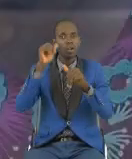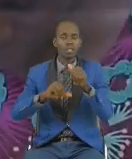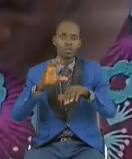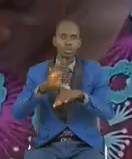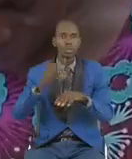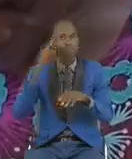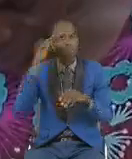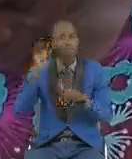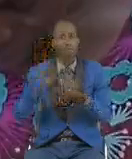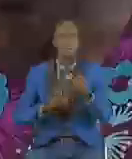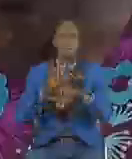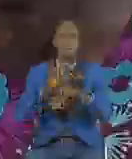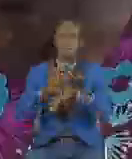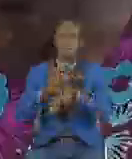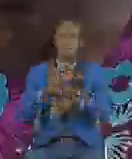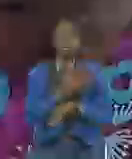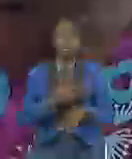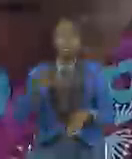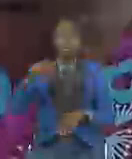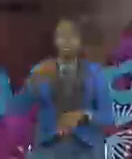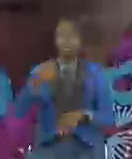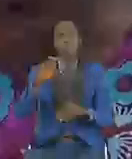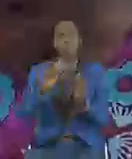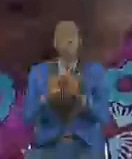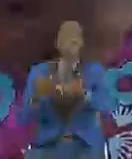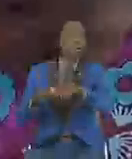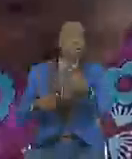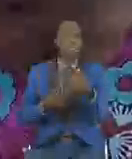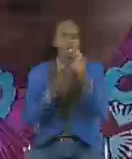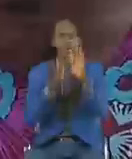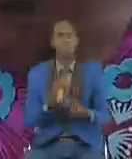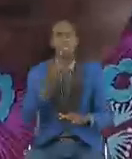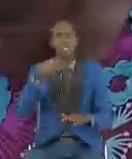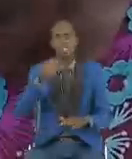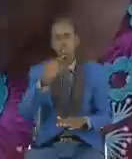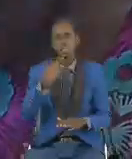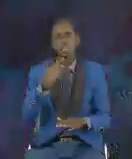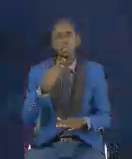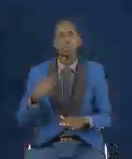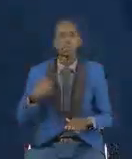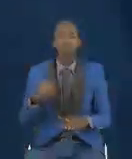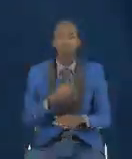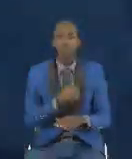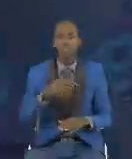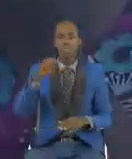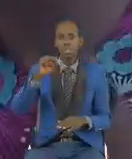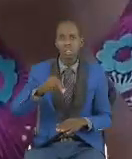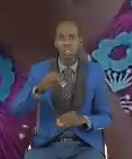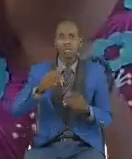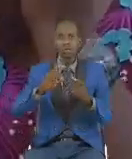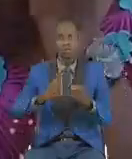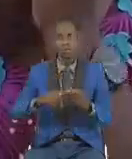ministry. And Peter and the rest and the other apostles answered and said, we ought to obey